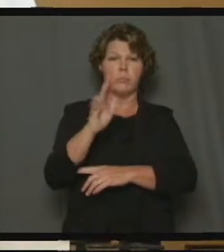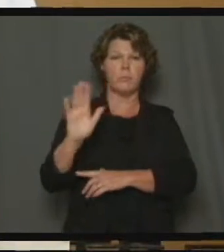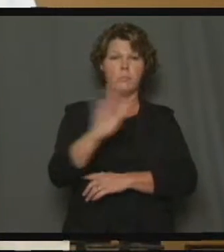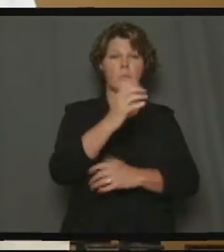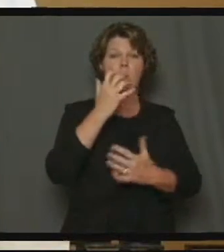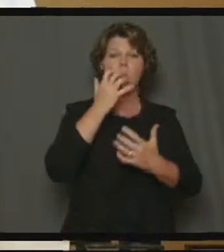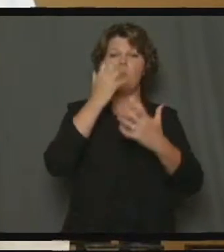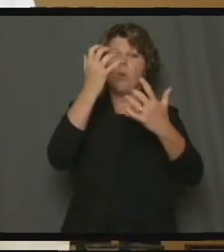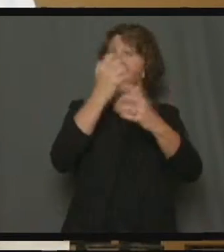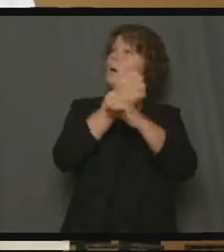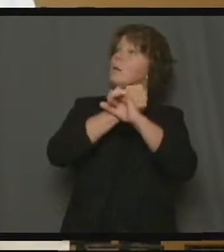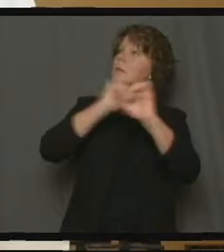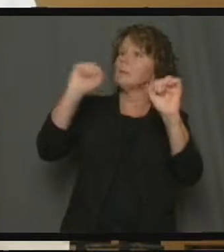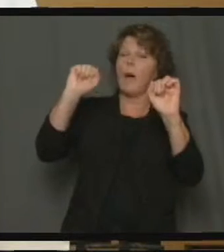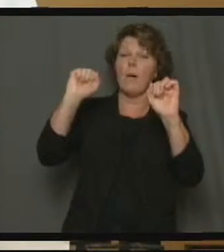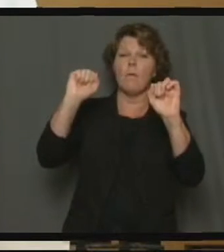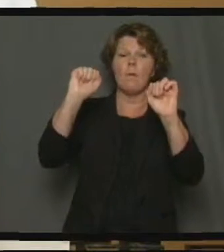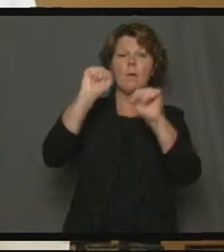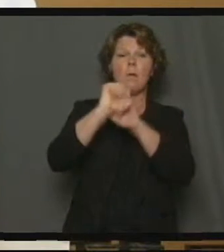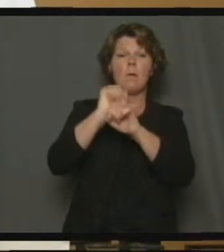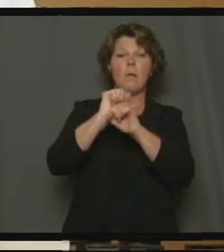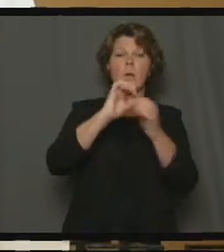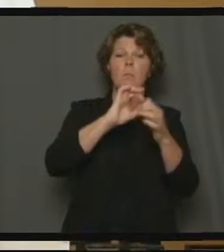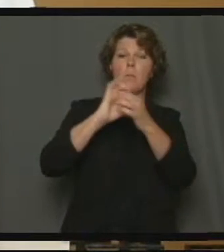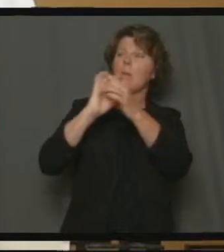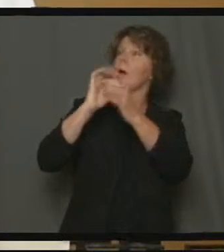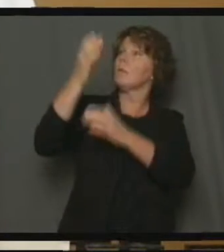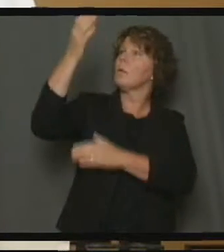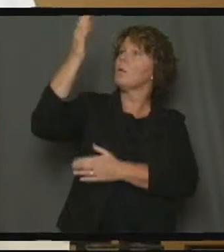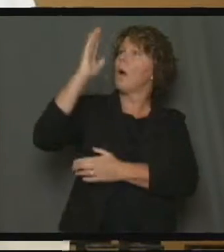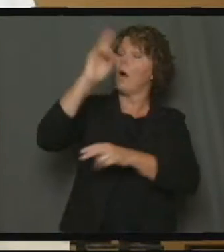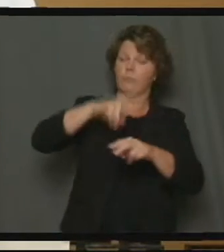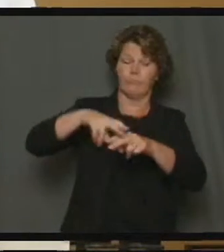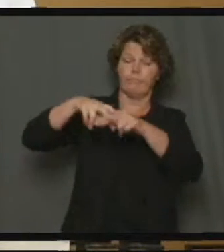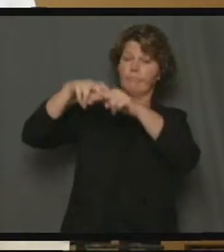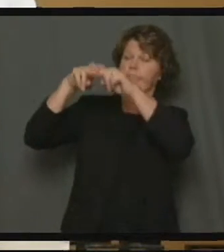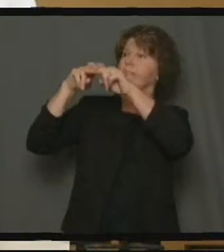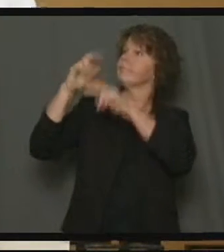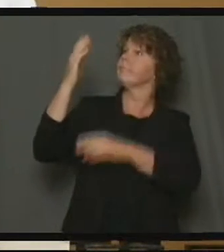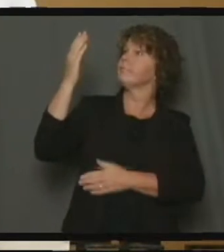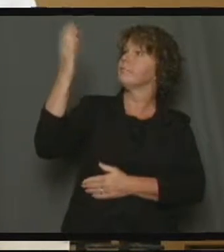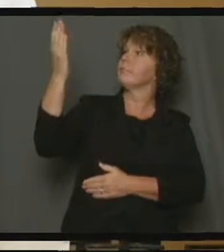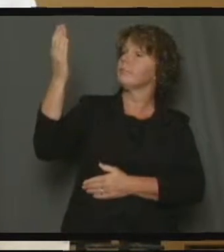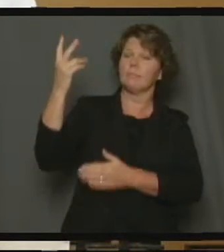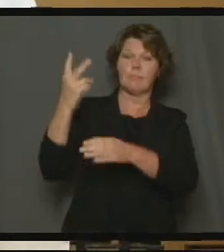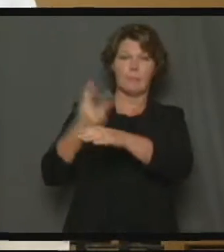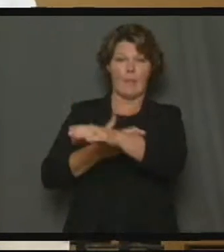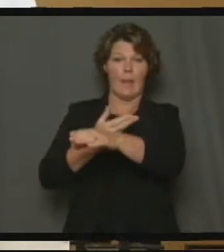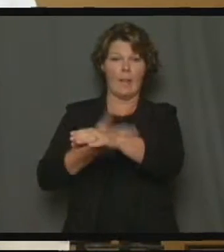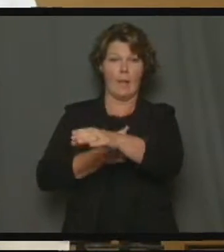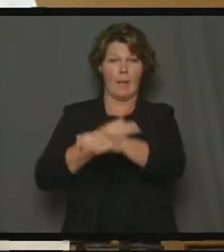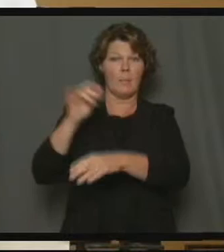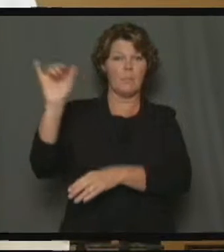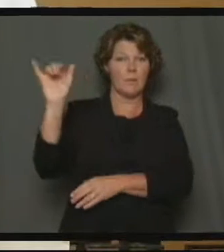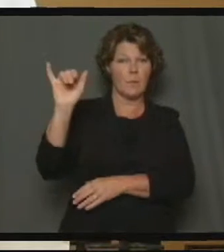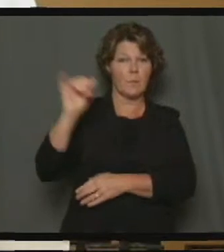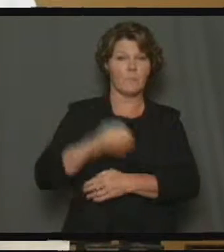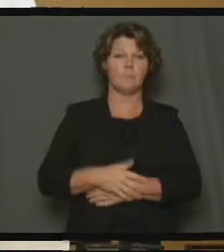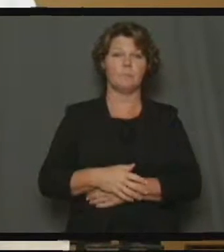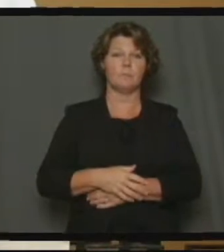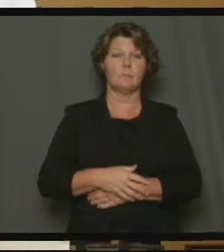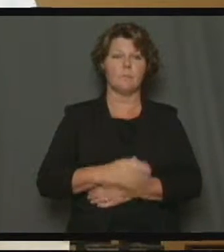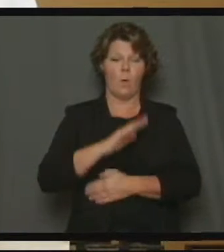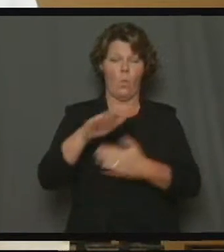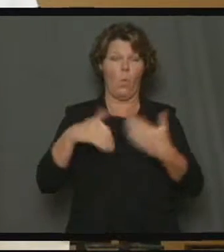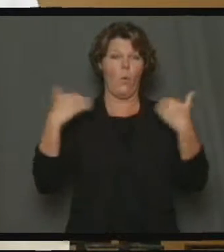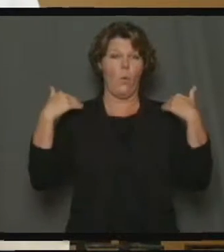voice, "Salvation belongs to our God, who sits on the throne, and to the Lamb." And all the